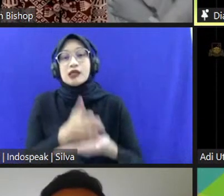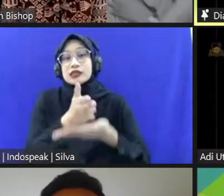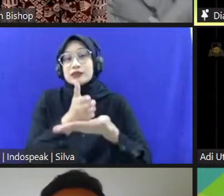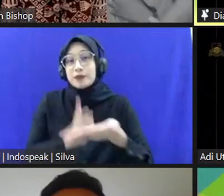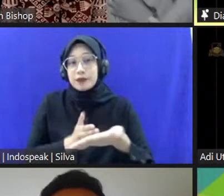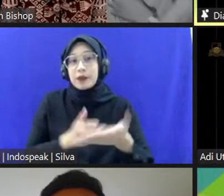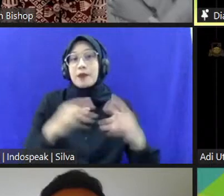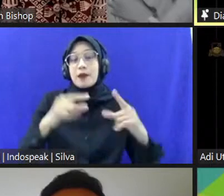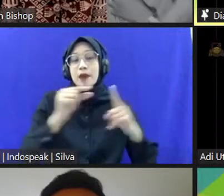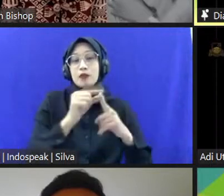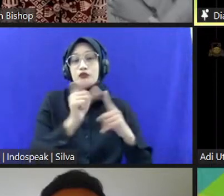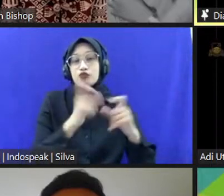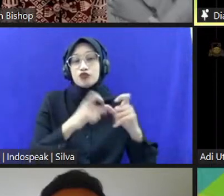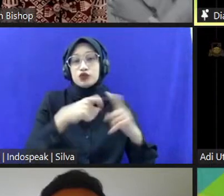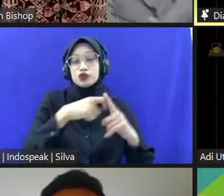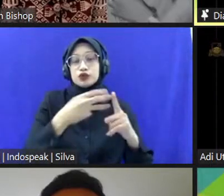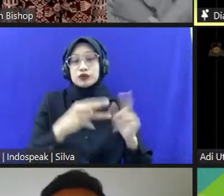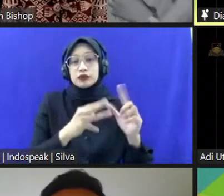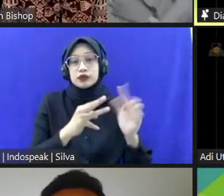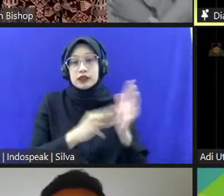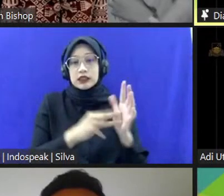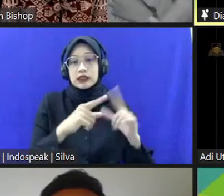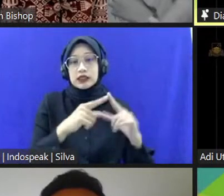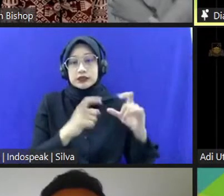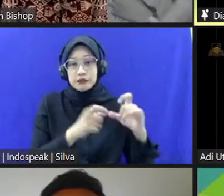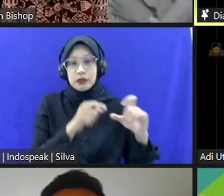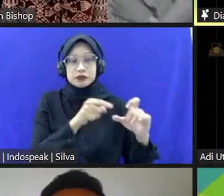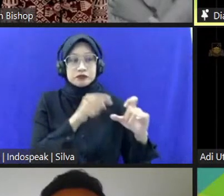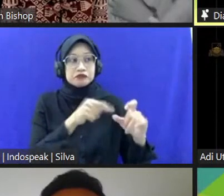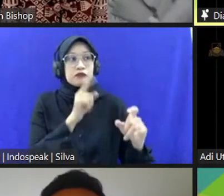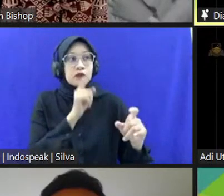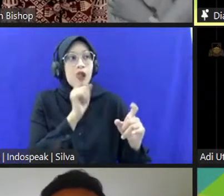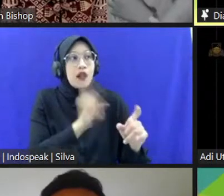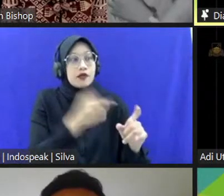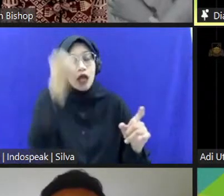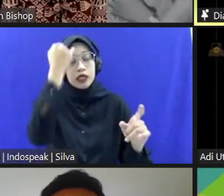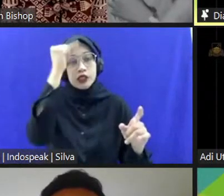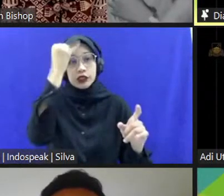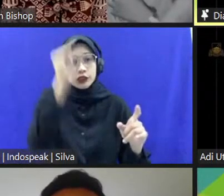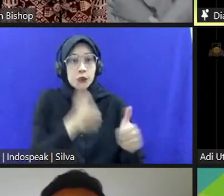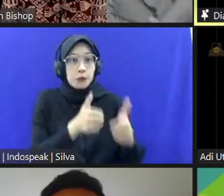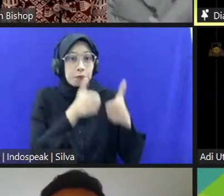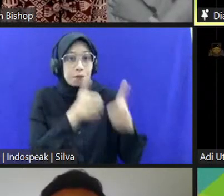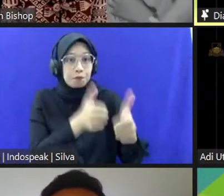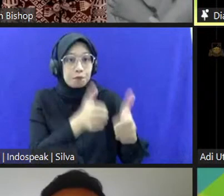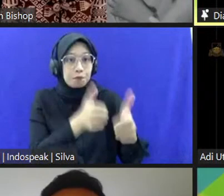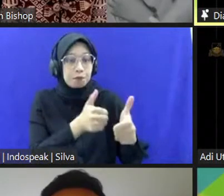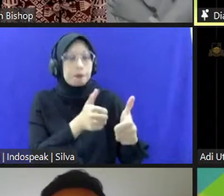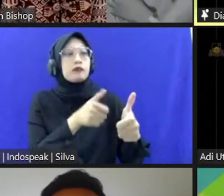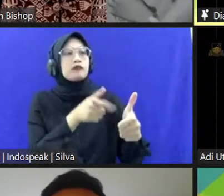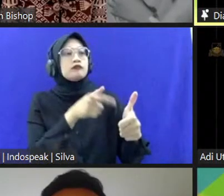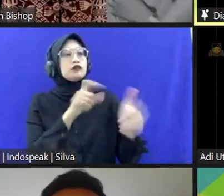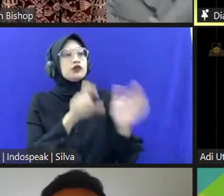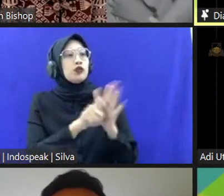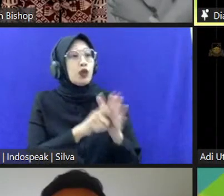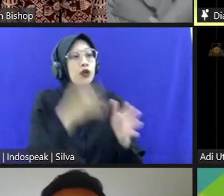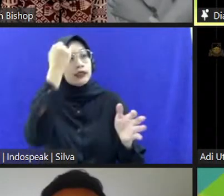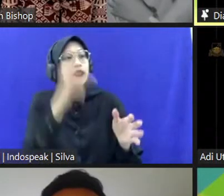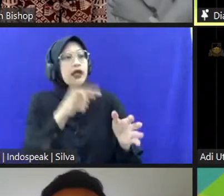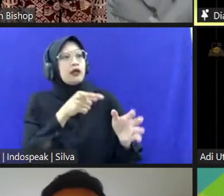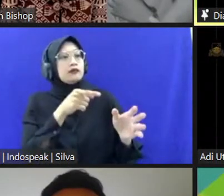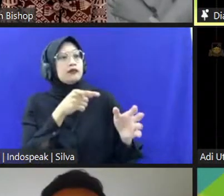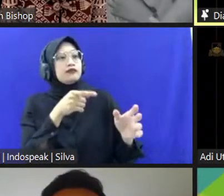are can develop innovative ideas to reach out and engage more health cadres and